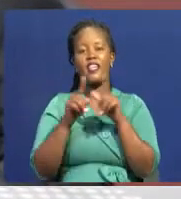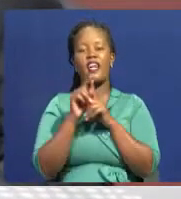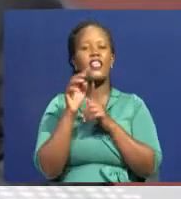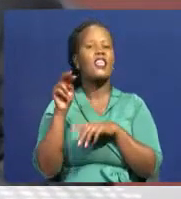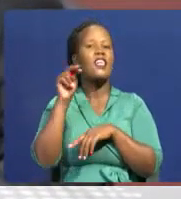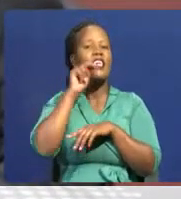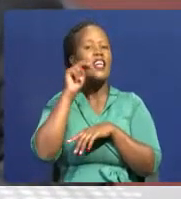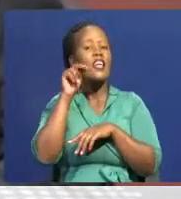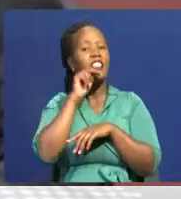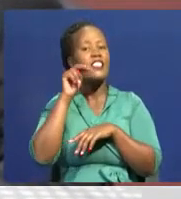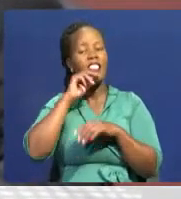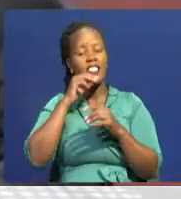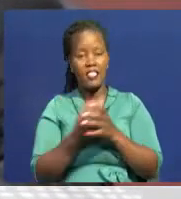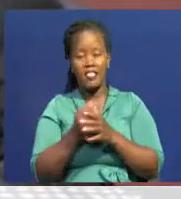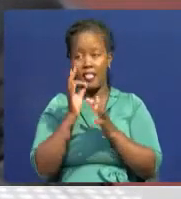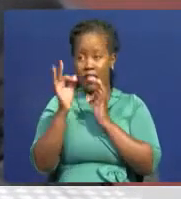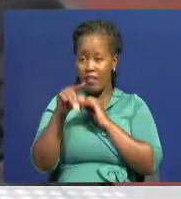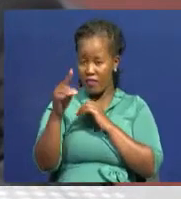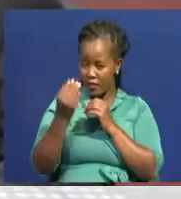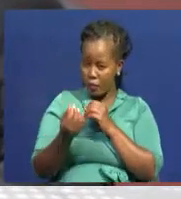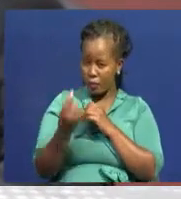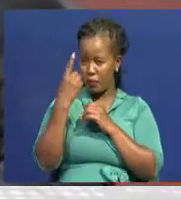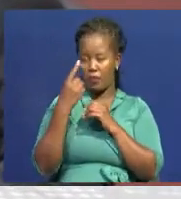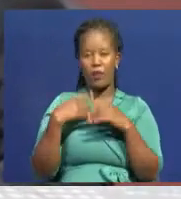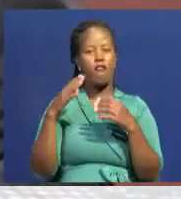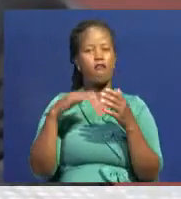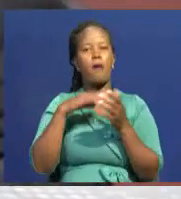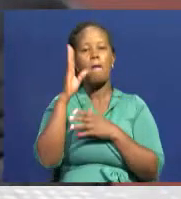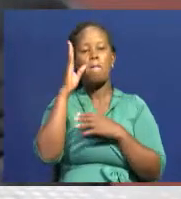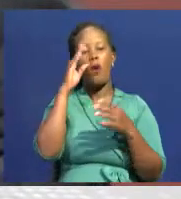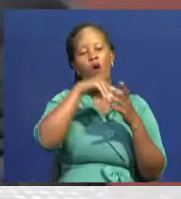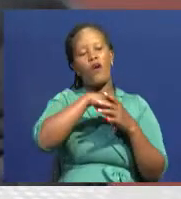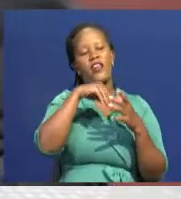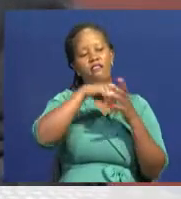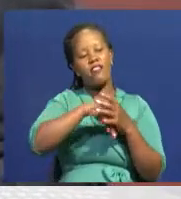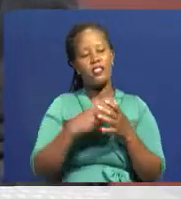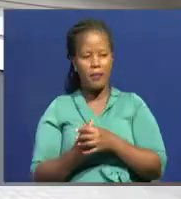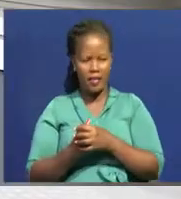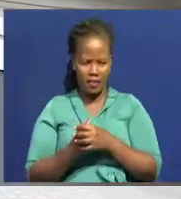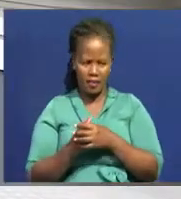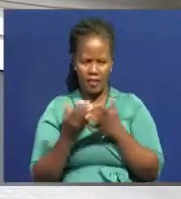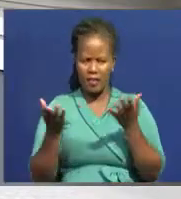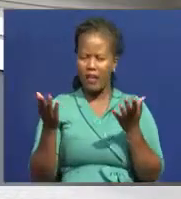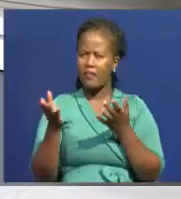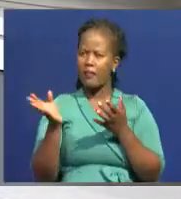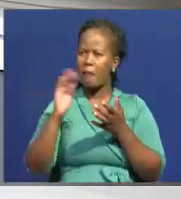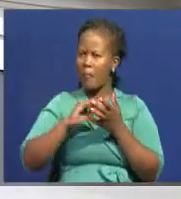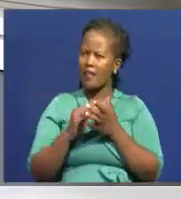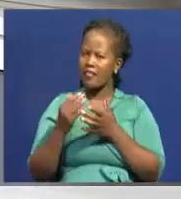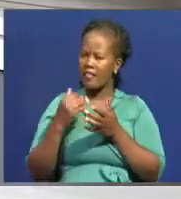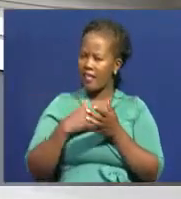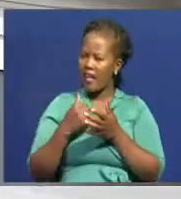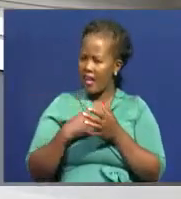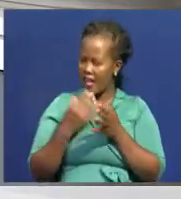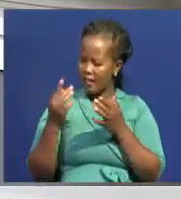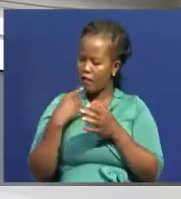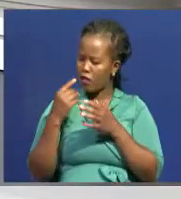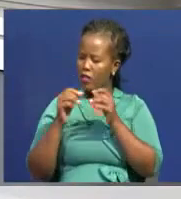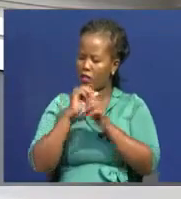If that comes to then, we'll have more investments in this country. Let me visit a word that you use, which is quite synonymous with the real